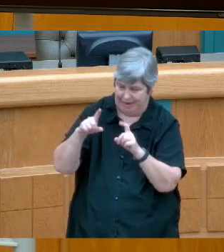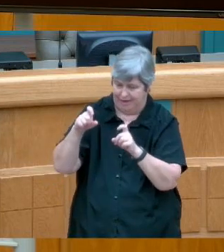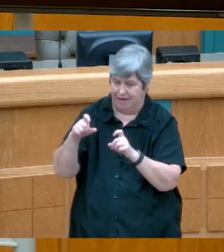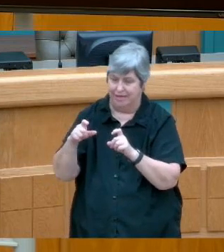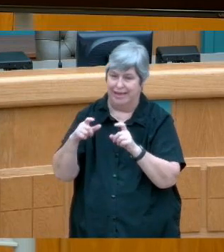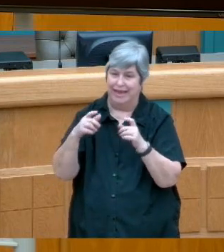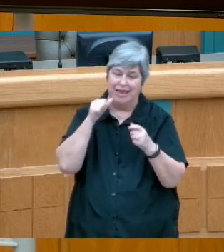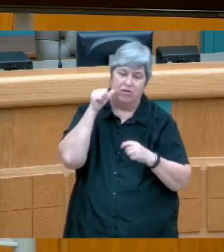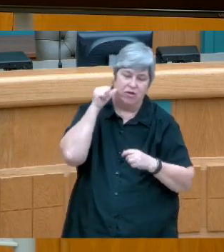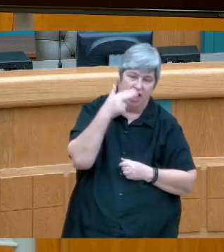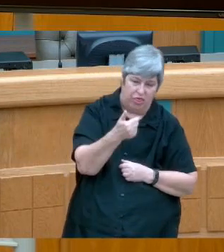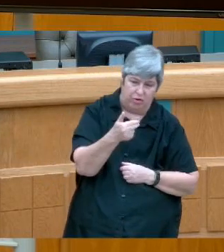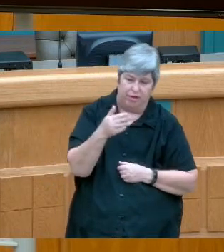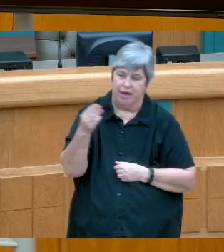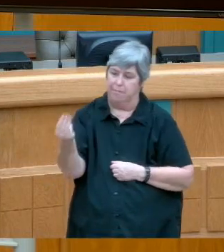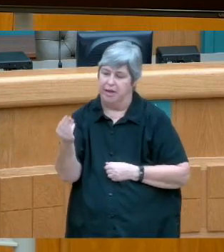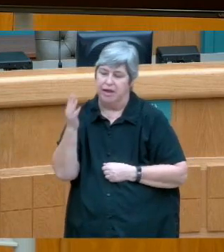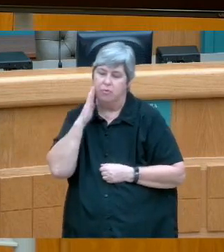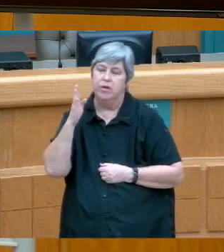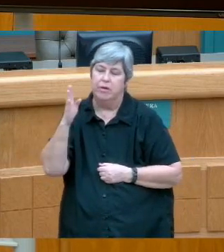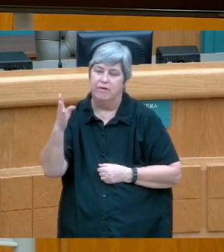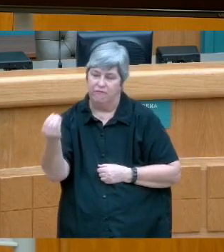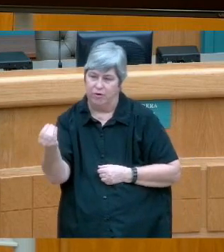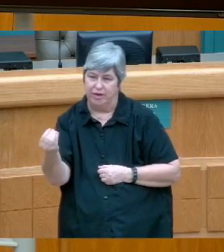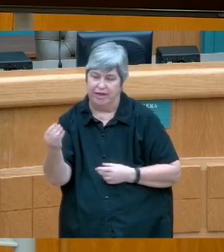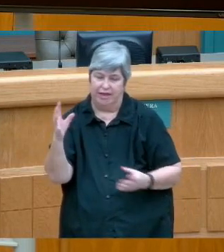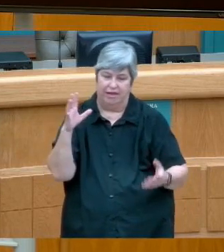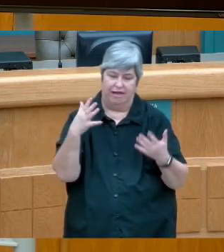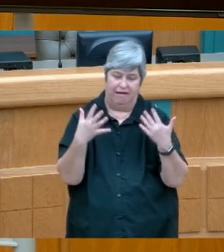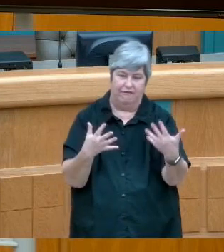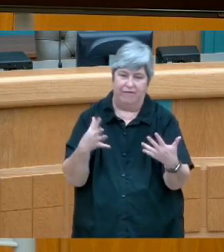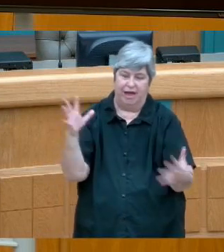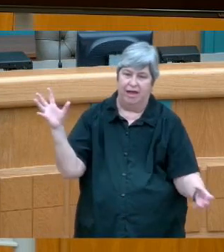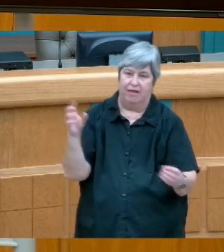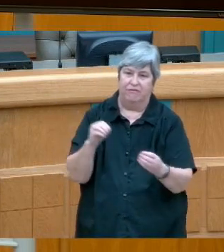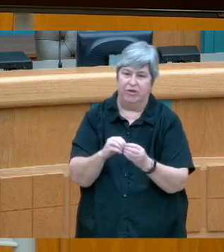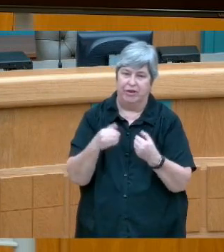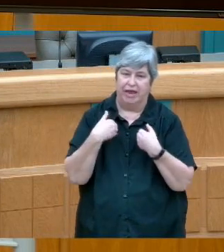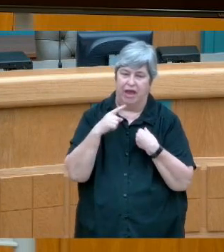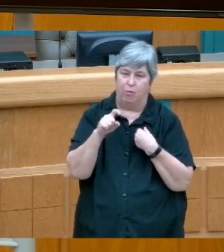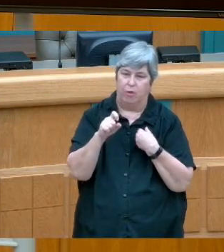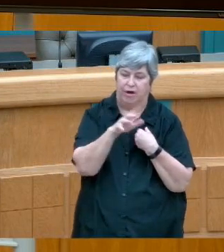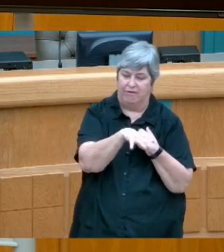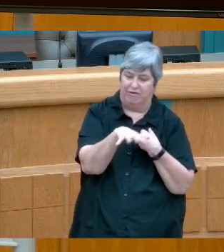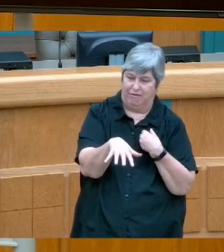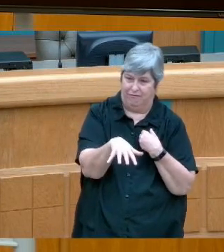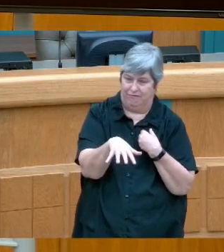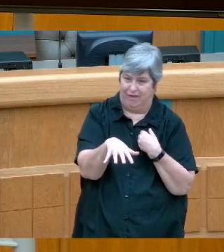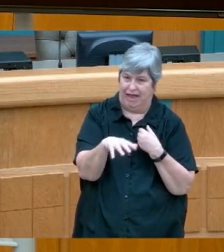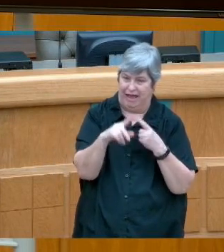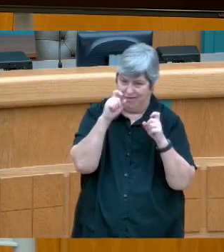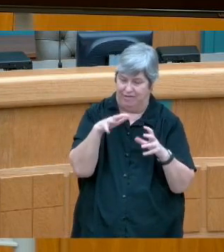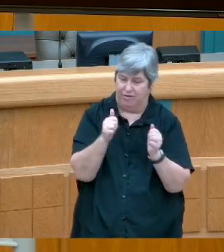be 14. So 5 of those drive-through had a total of 155 patients tested with 0 positives. 6